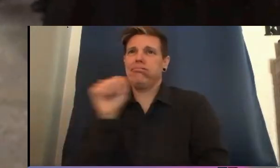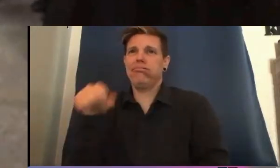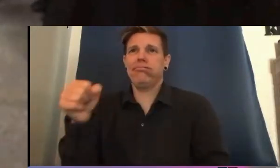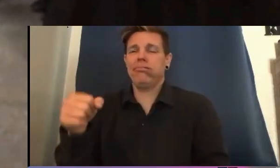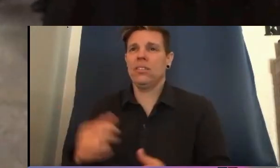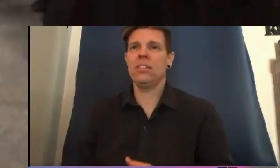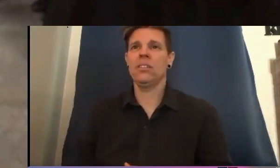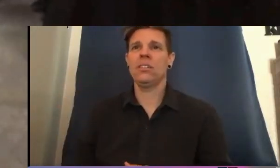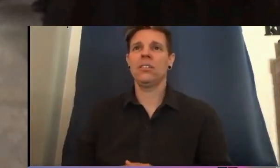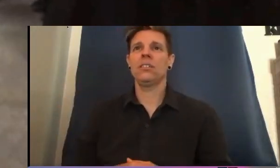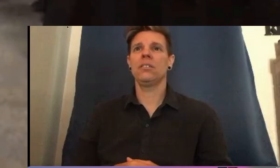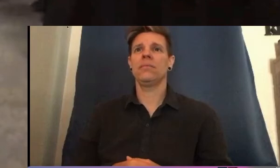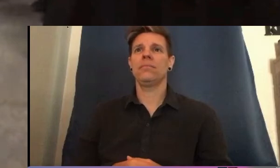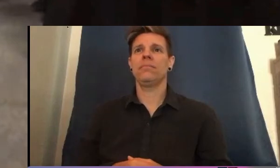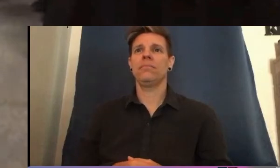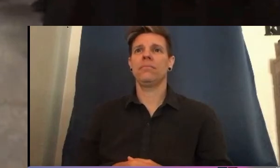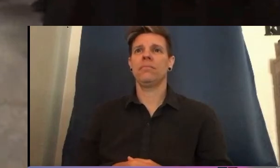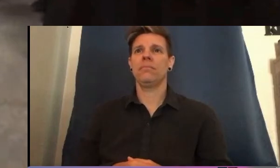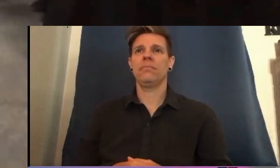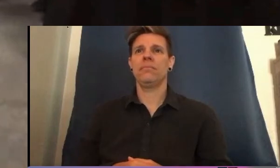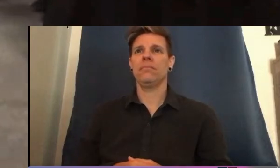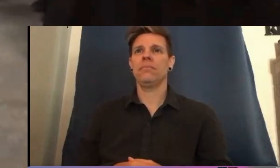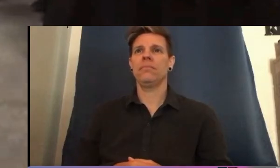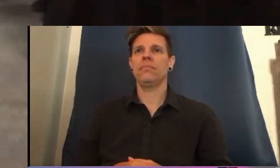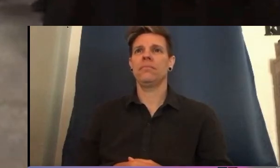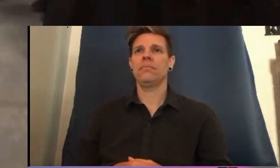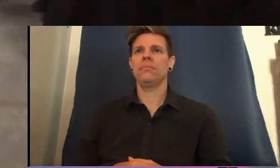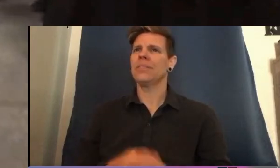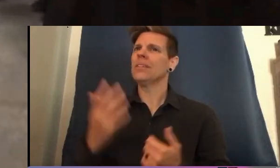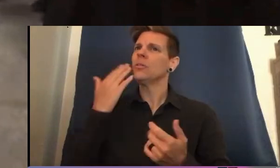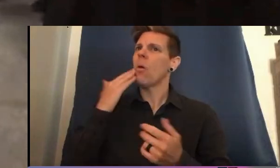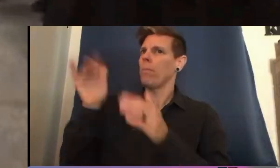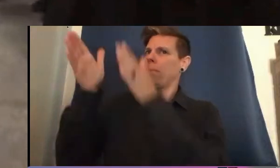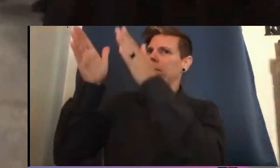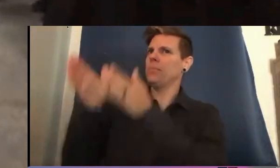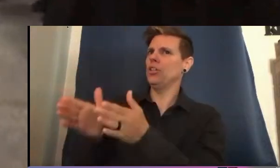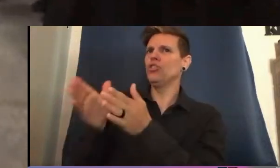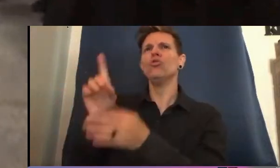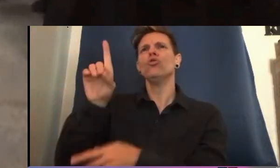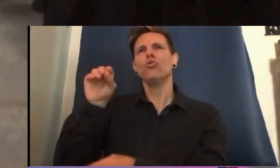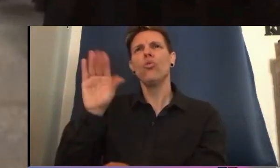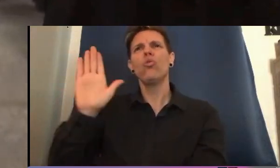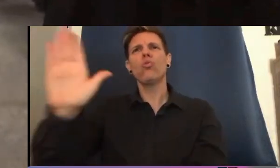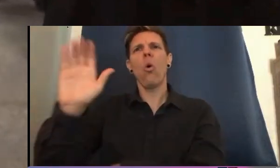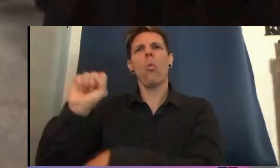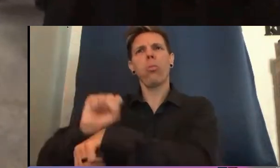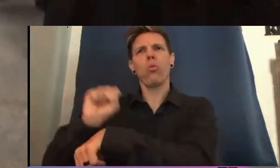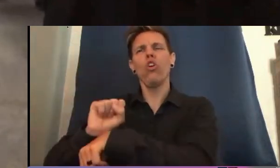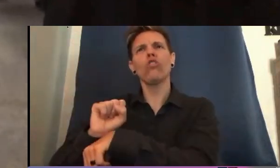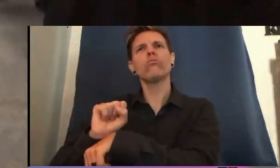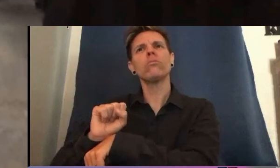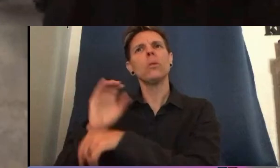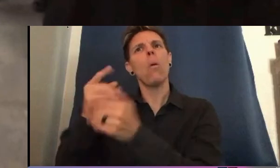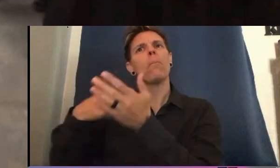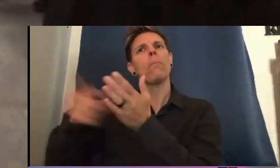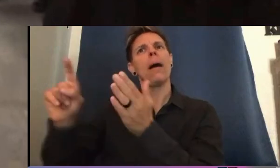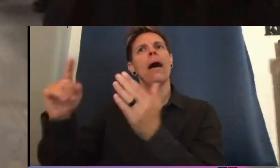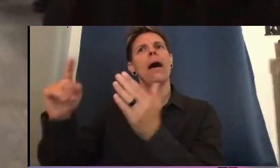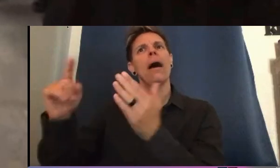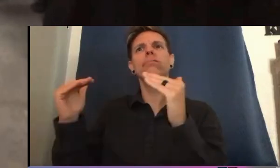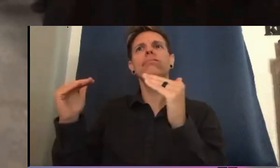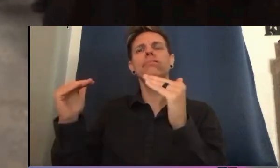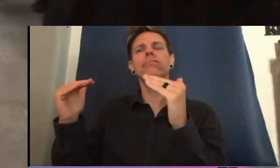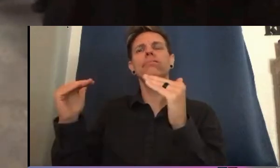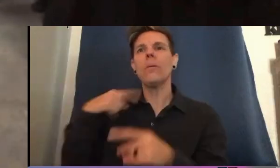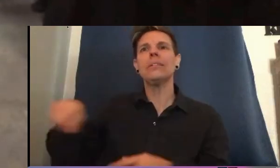was, do your job. It's what you're being paid for. This is a volunteer. Granted, we have